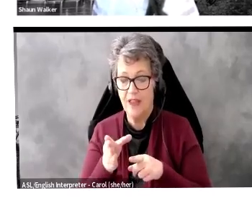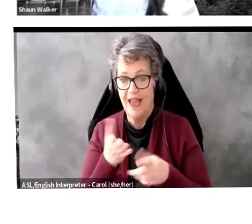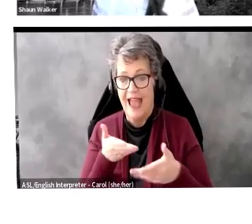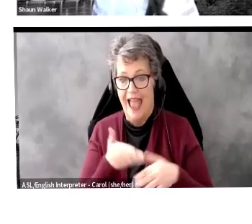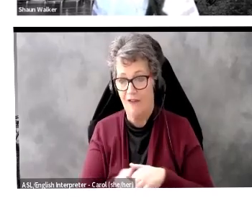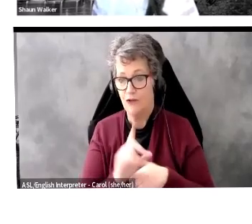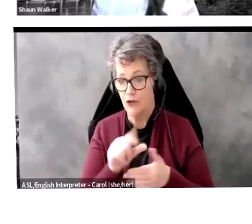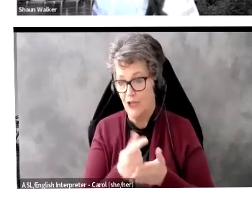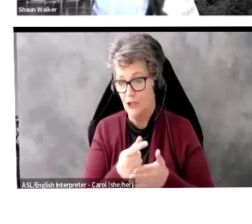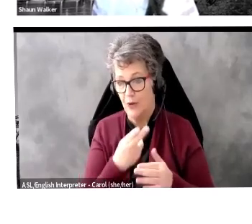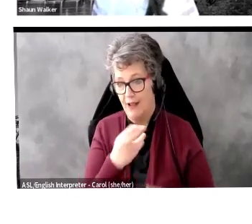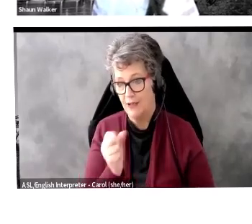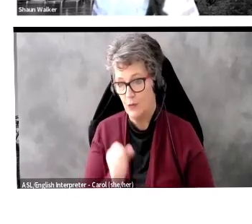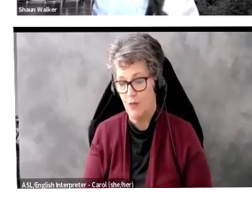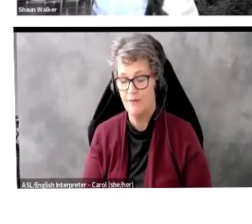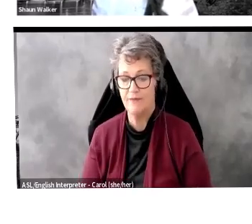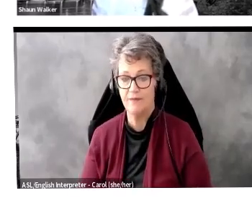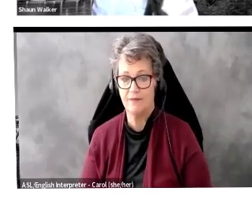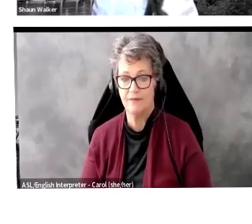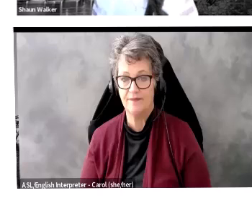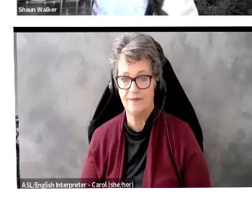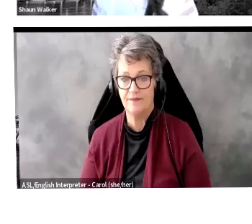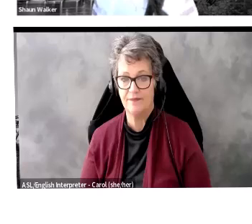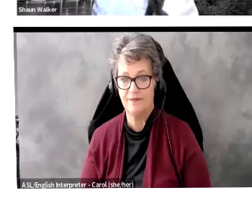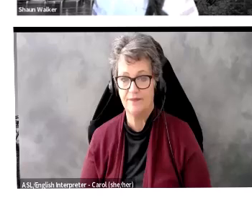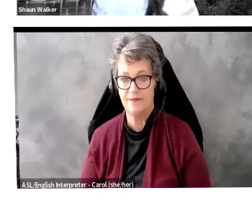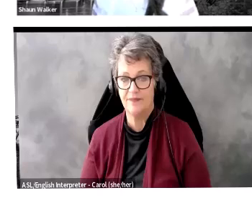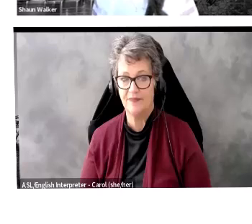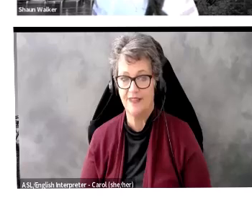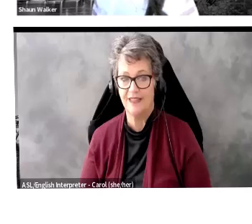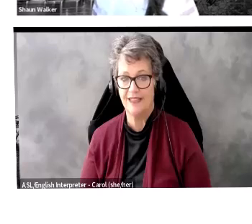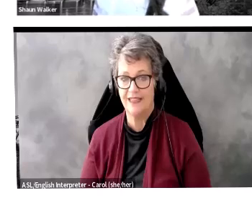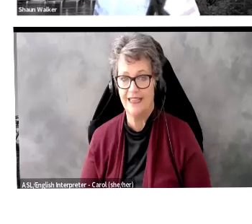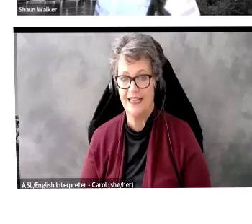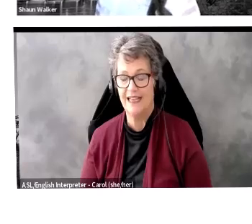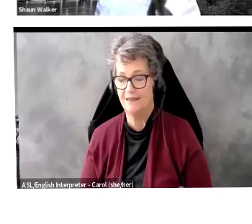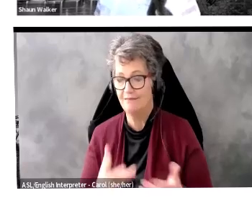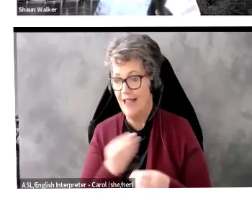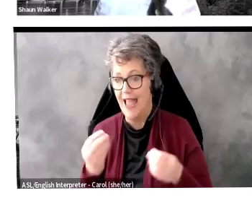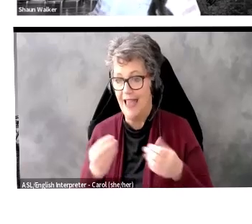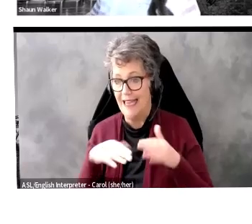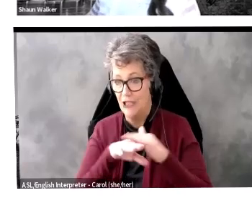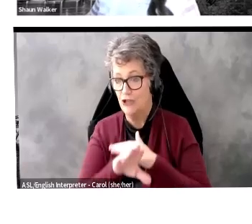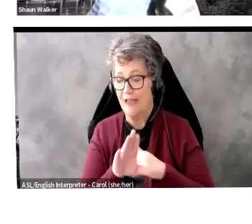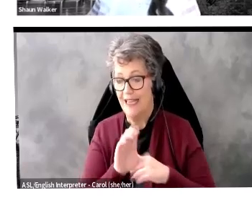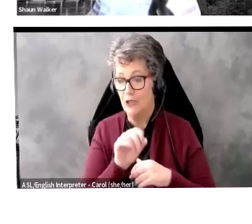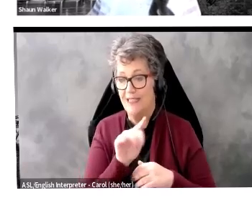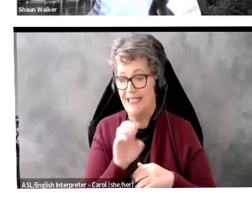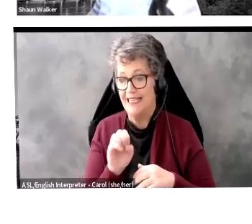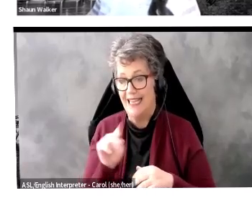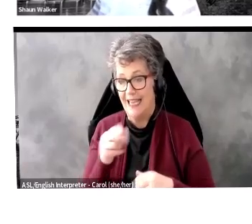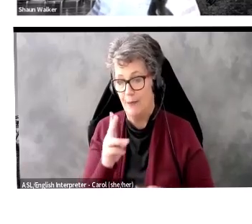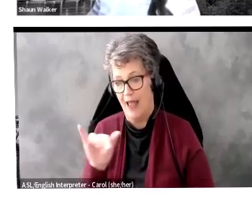school graduation and fully entry into CTE pathways and sub-pathways.